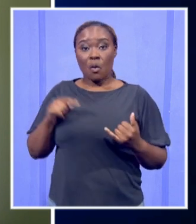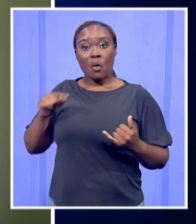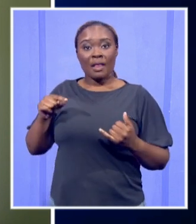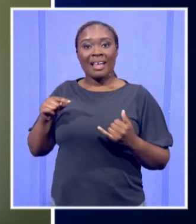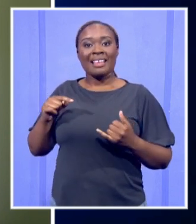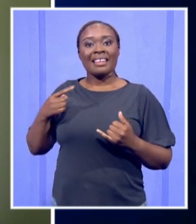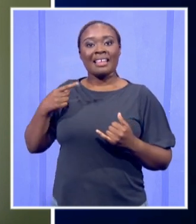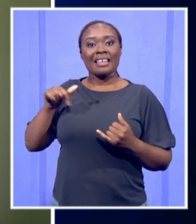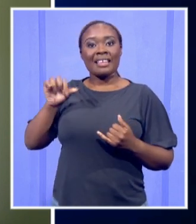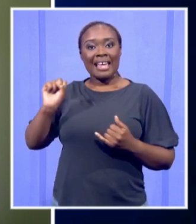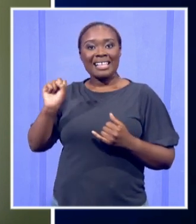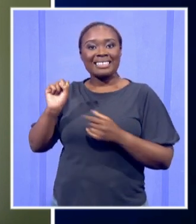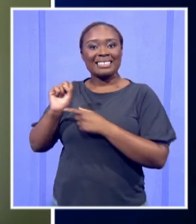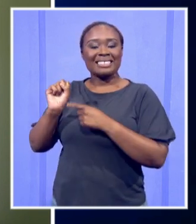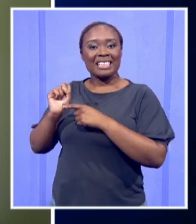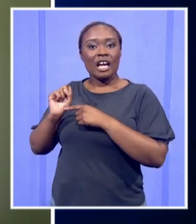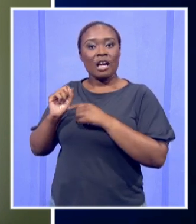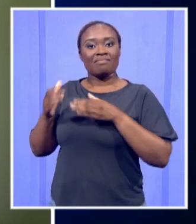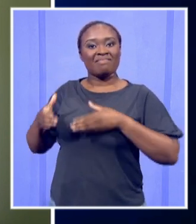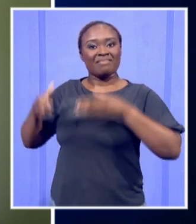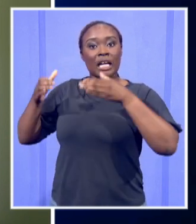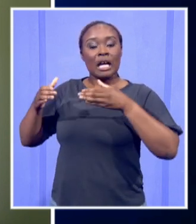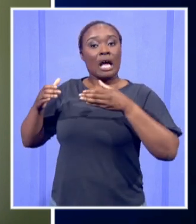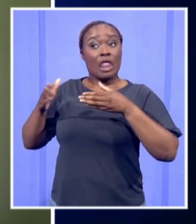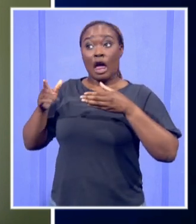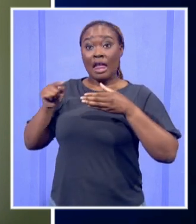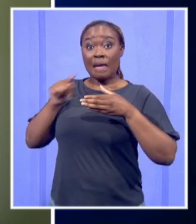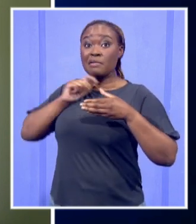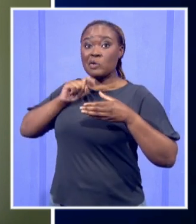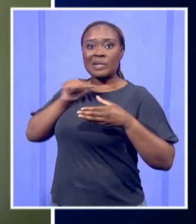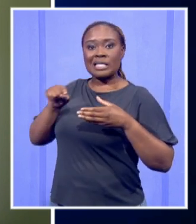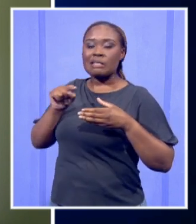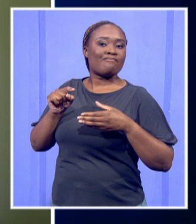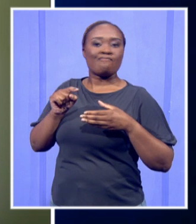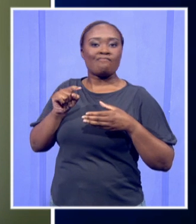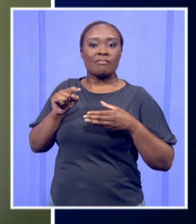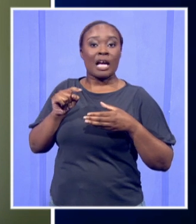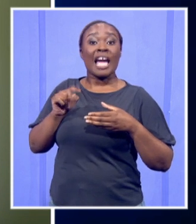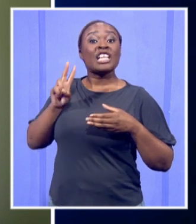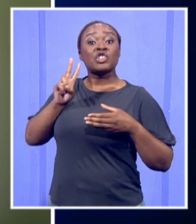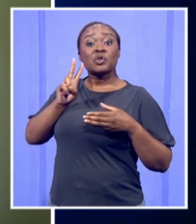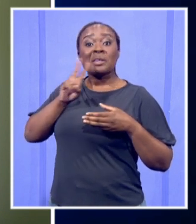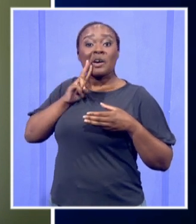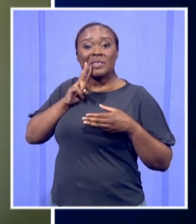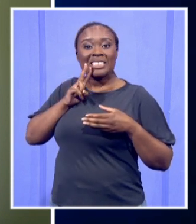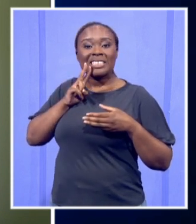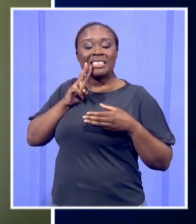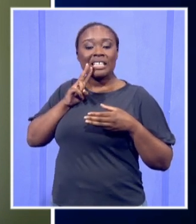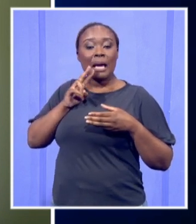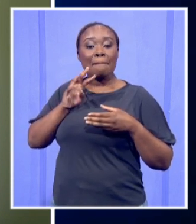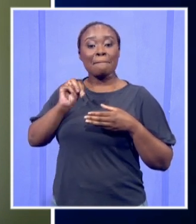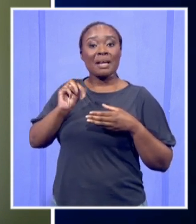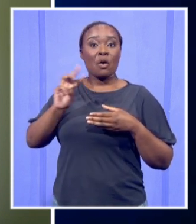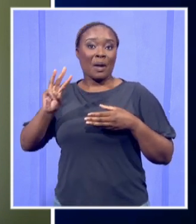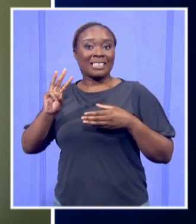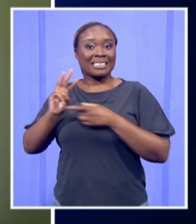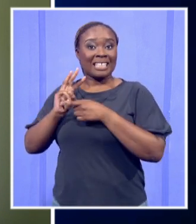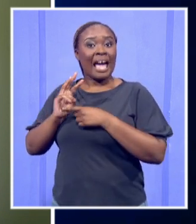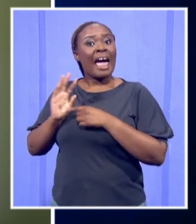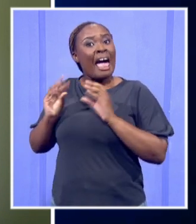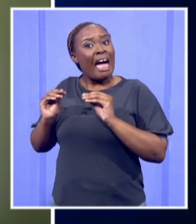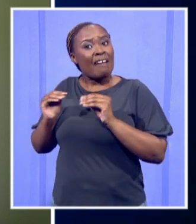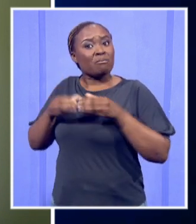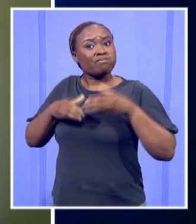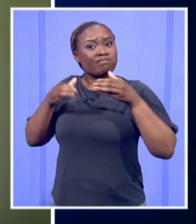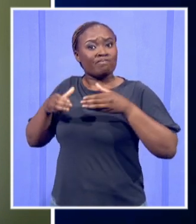meet demand. And there's 2,000 megawatts of these open cycle gas turbines,